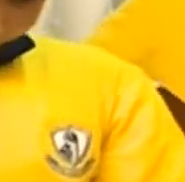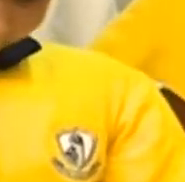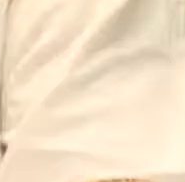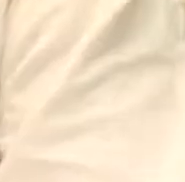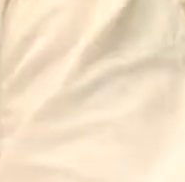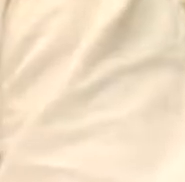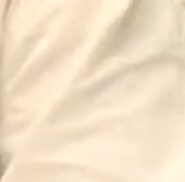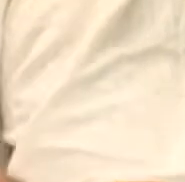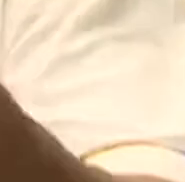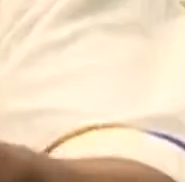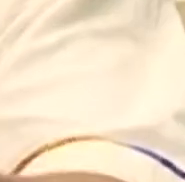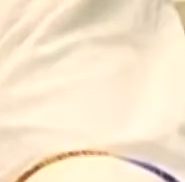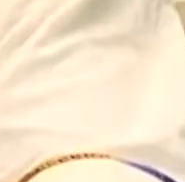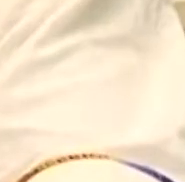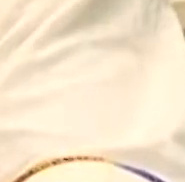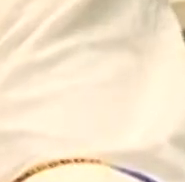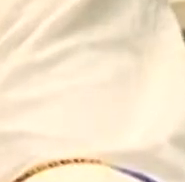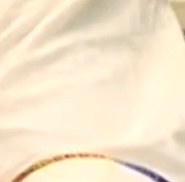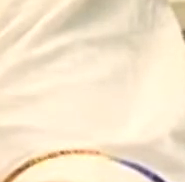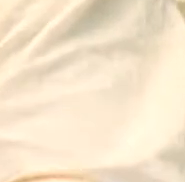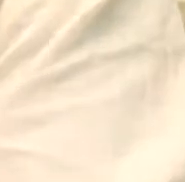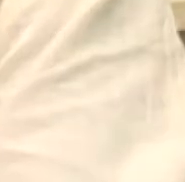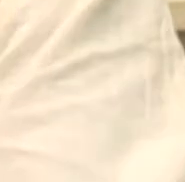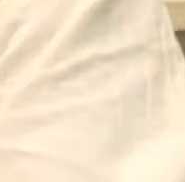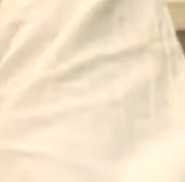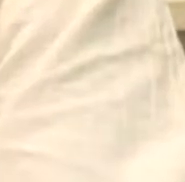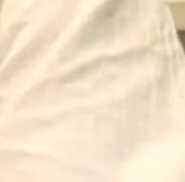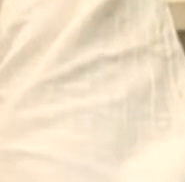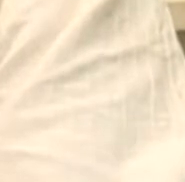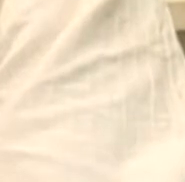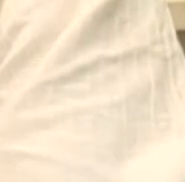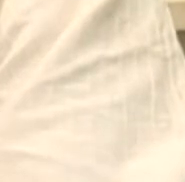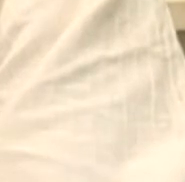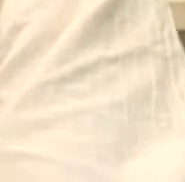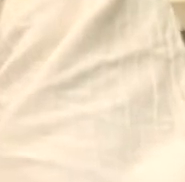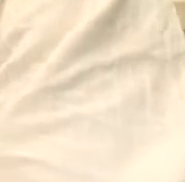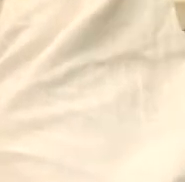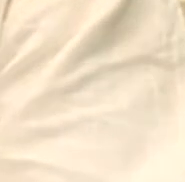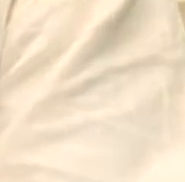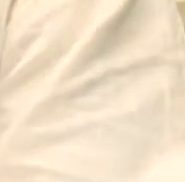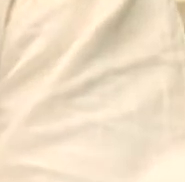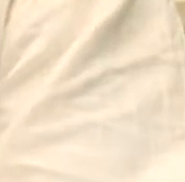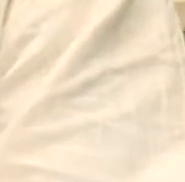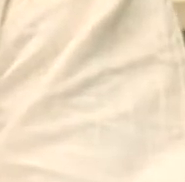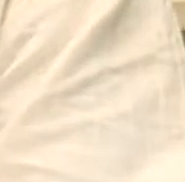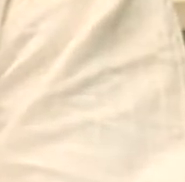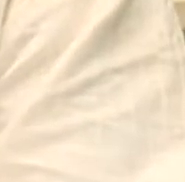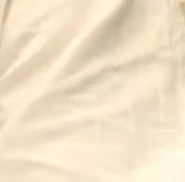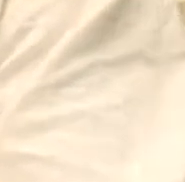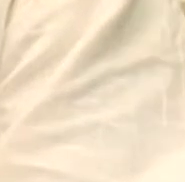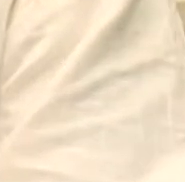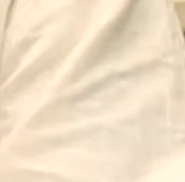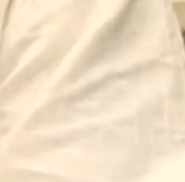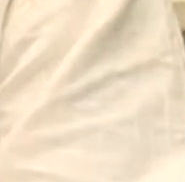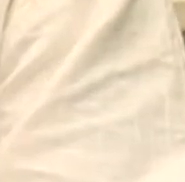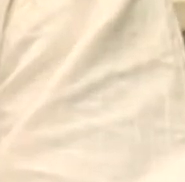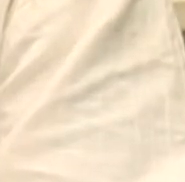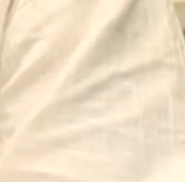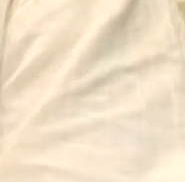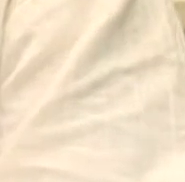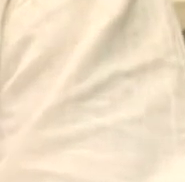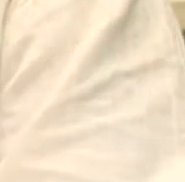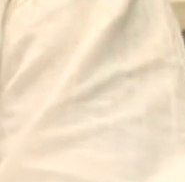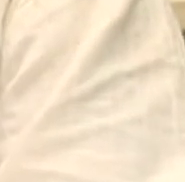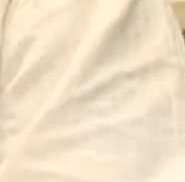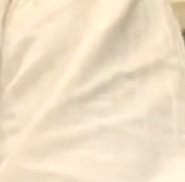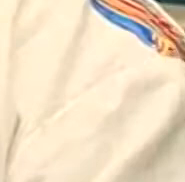All the 42 tribes have been there. And I think the result